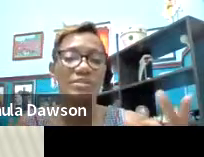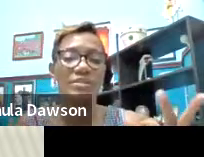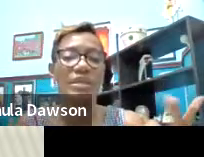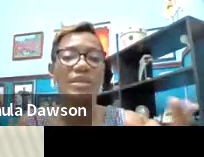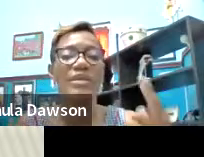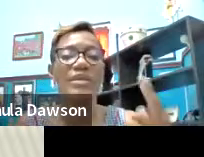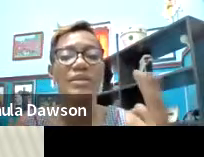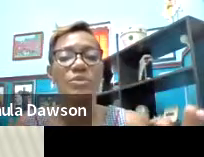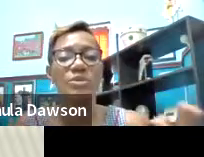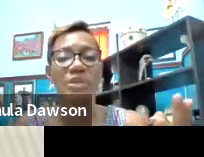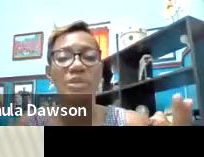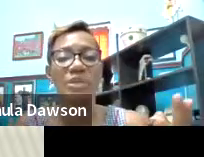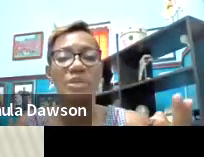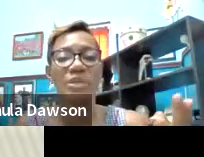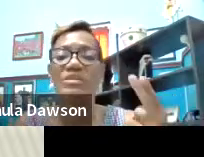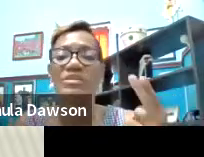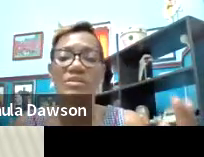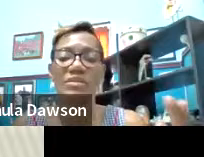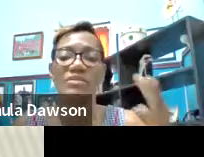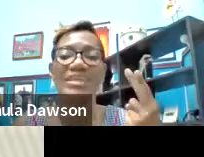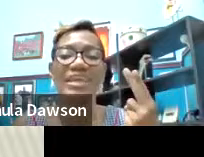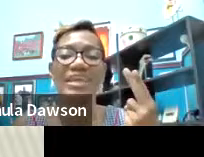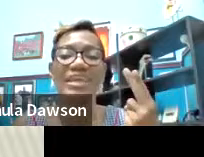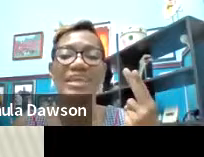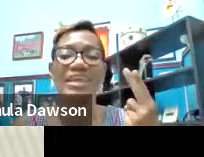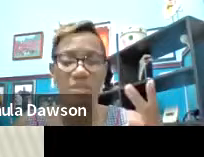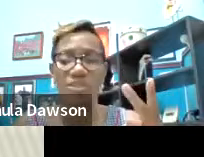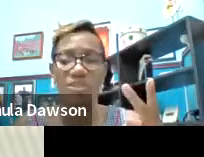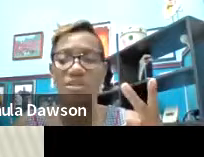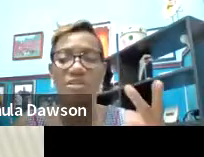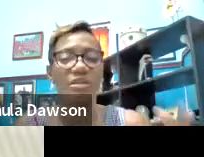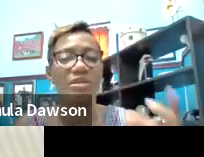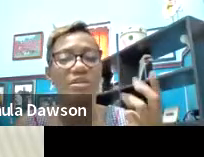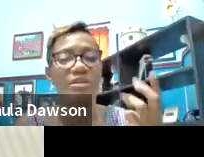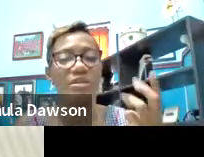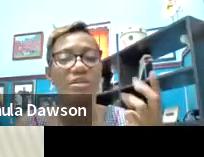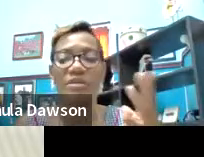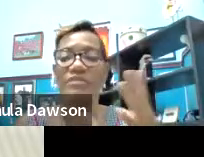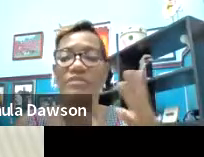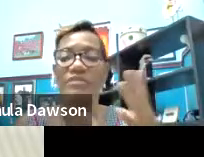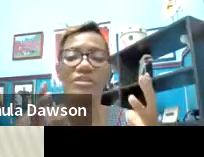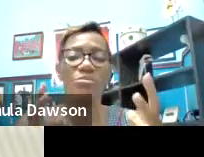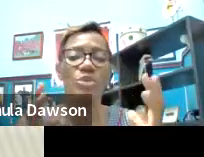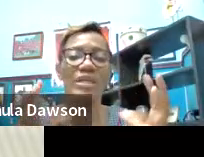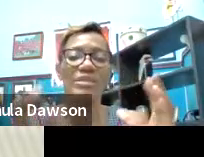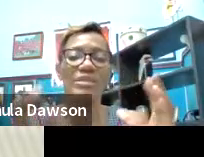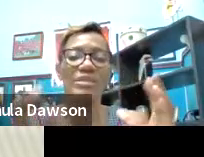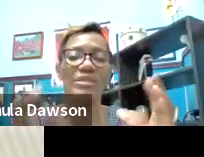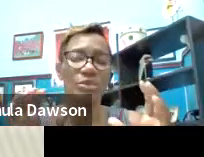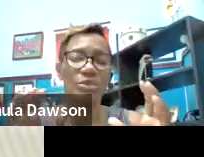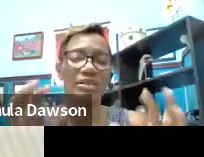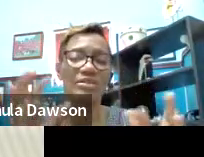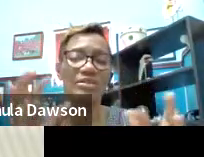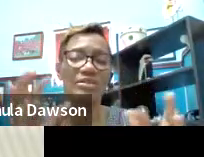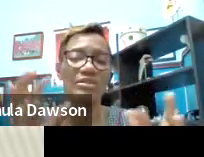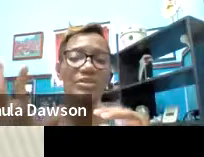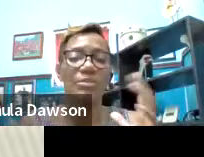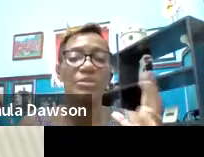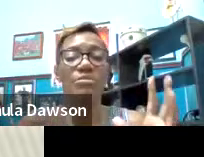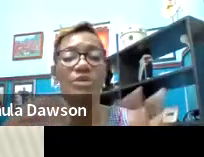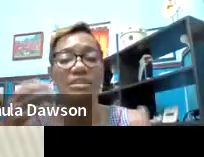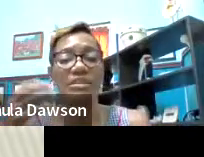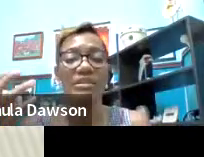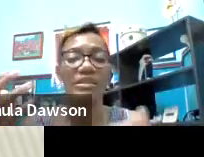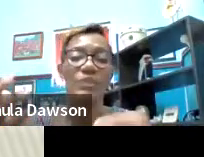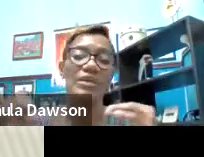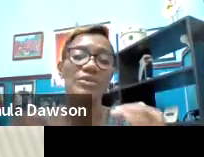complication. Second thing, include the parents, family, and the caregivers. Education. Third thing, physical modalities, for example,